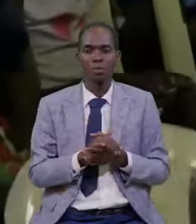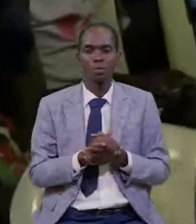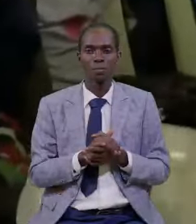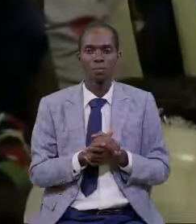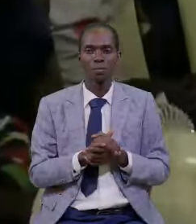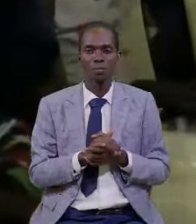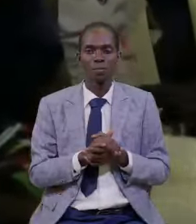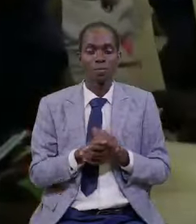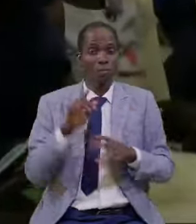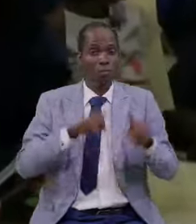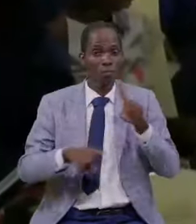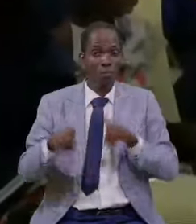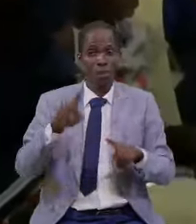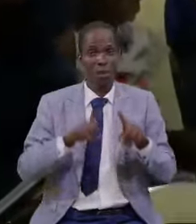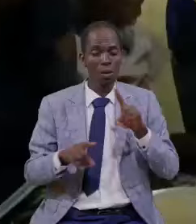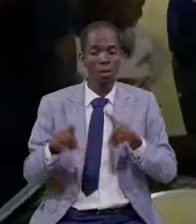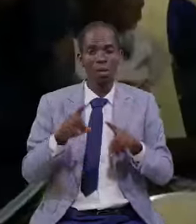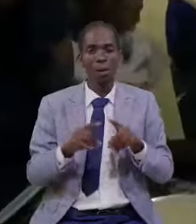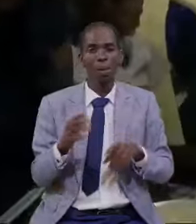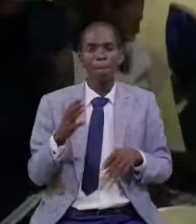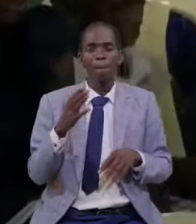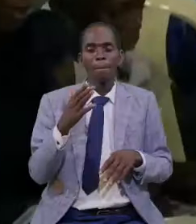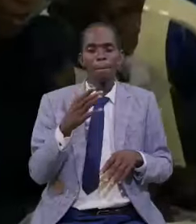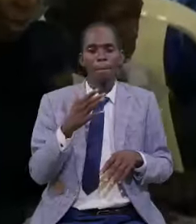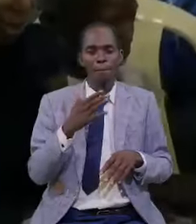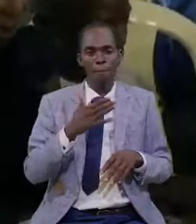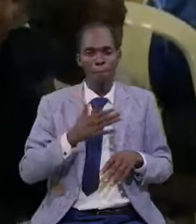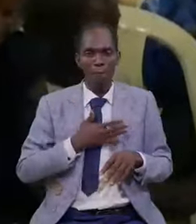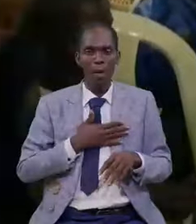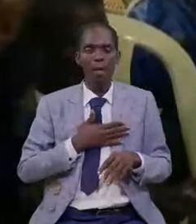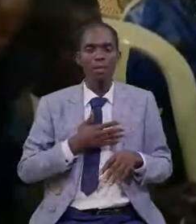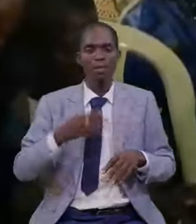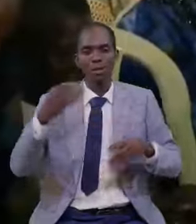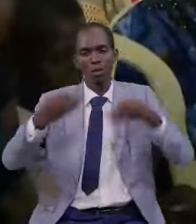Say it. My condemnation is canceled.